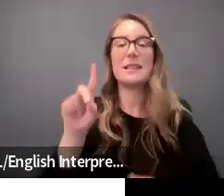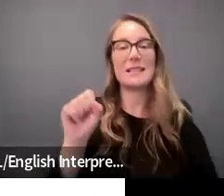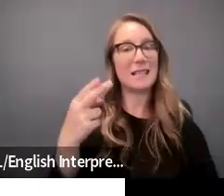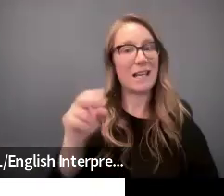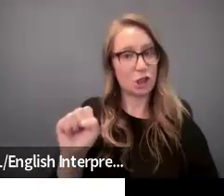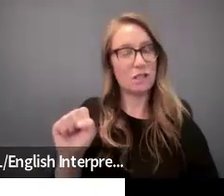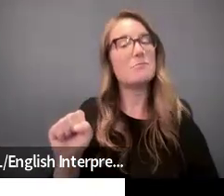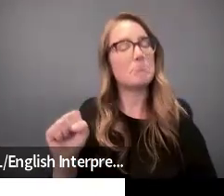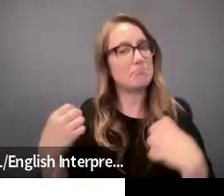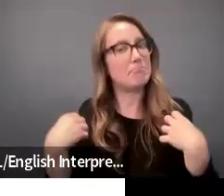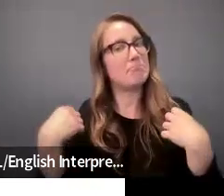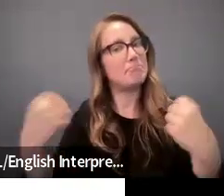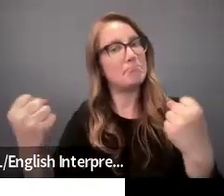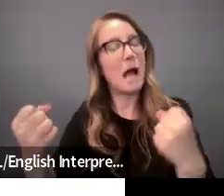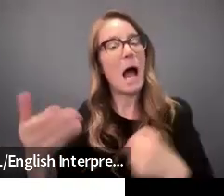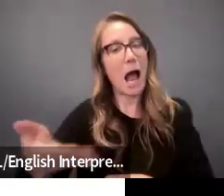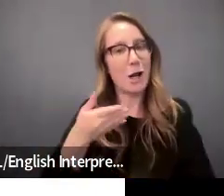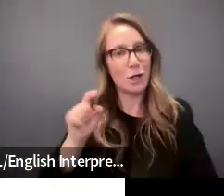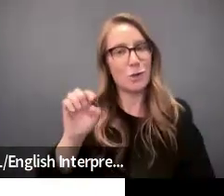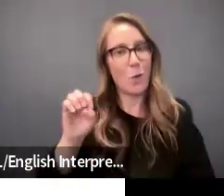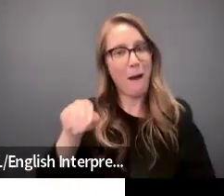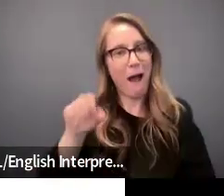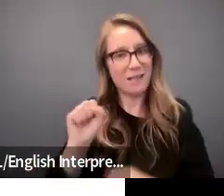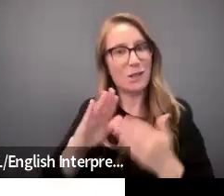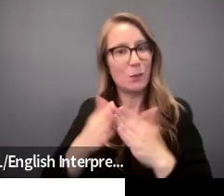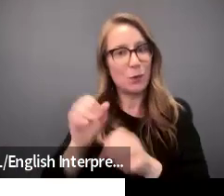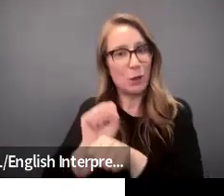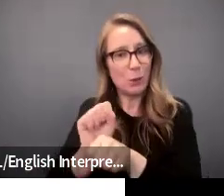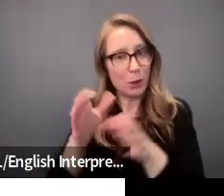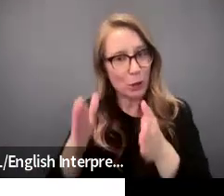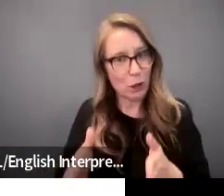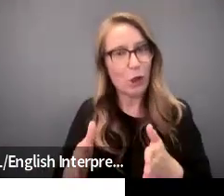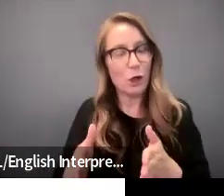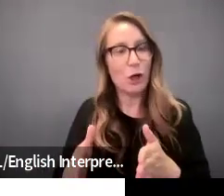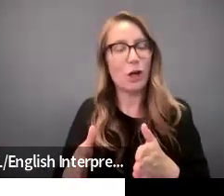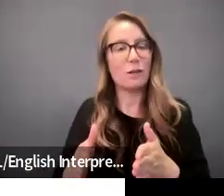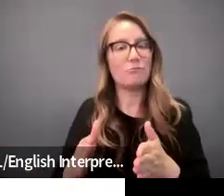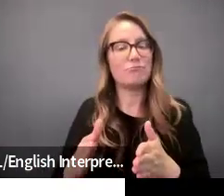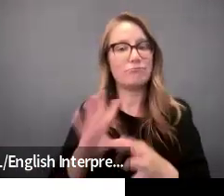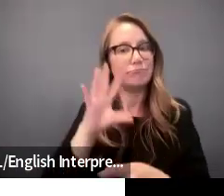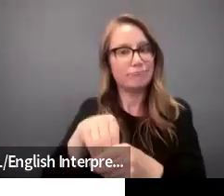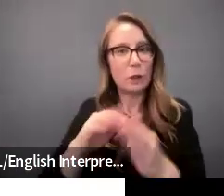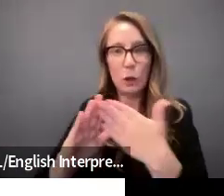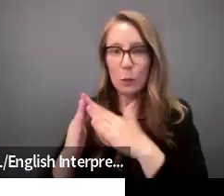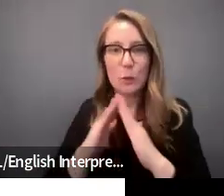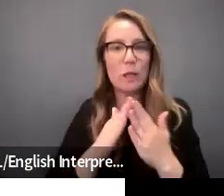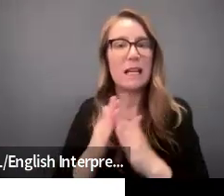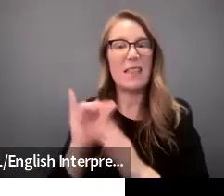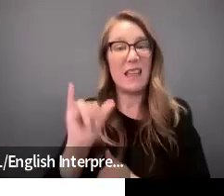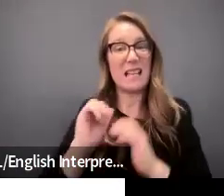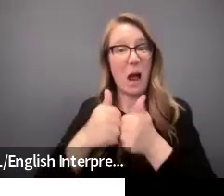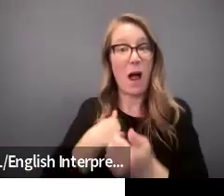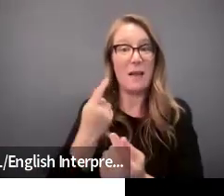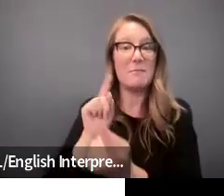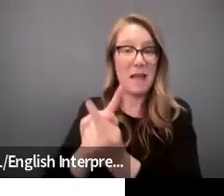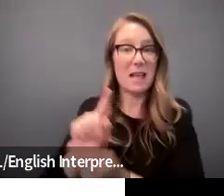DSHS did redeem themselves, though. They hired Tomás as a community worker to be in the community. And that's how I knew